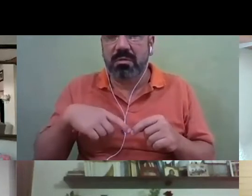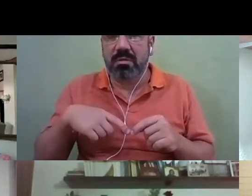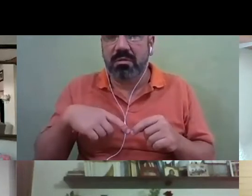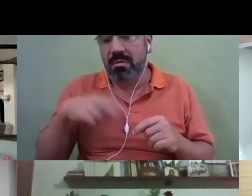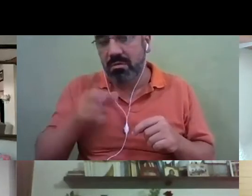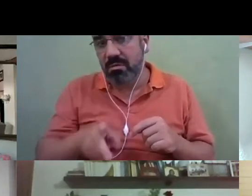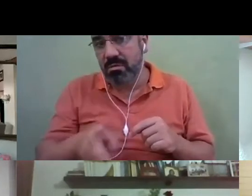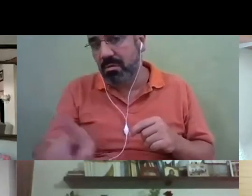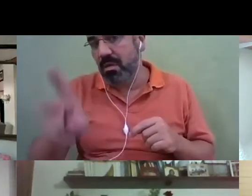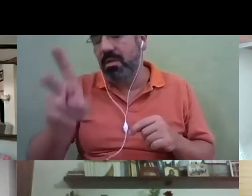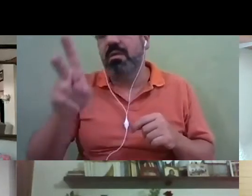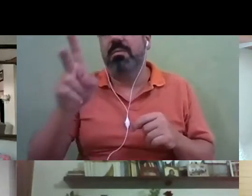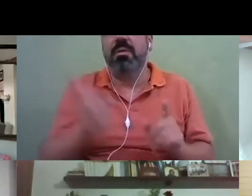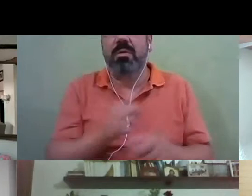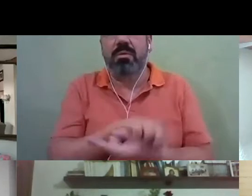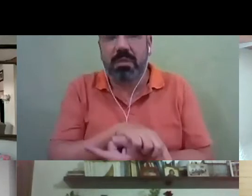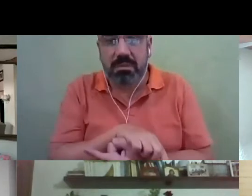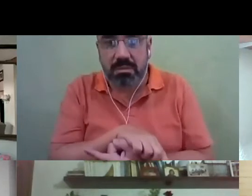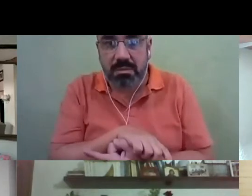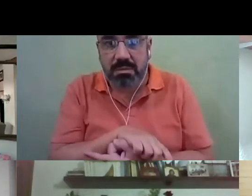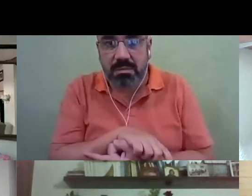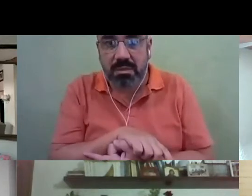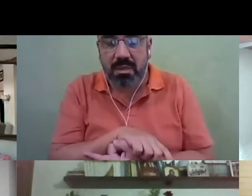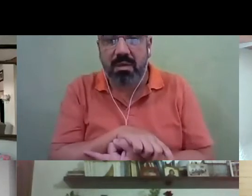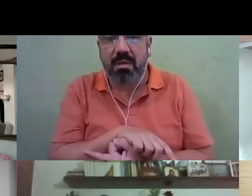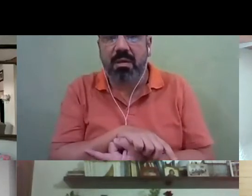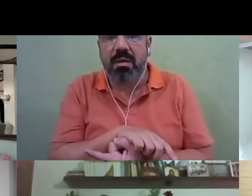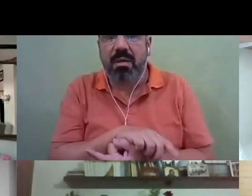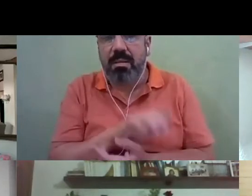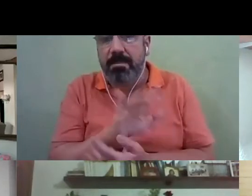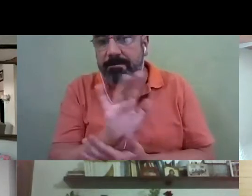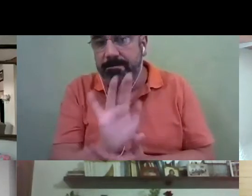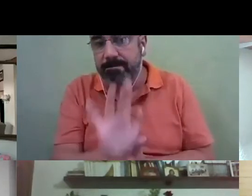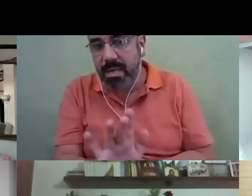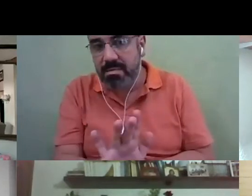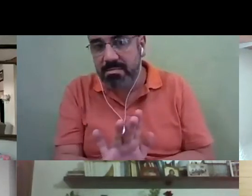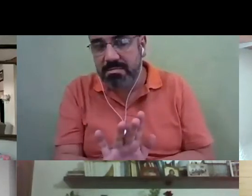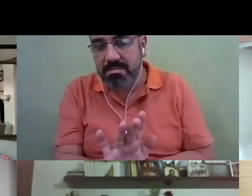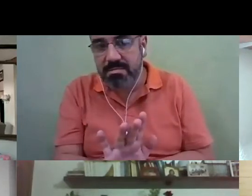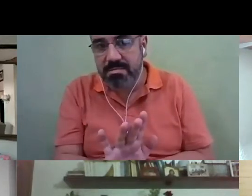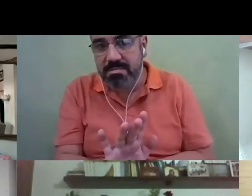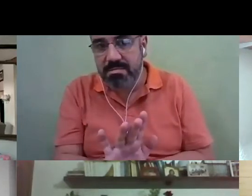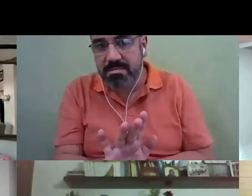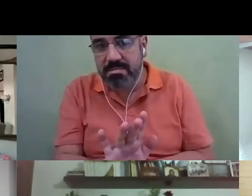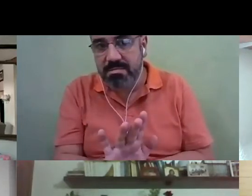contradictions. It's a whole, you know, method approach of analyzing organizations.